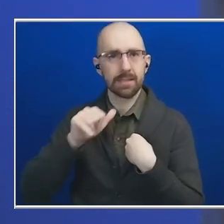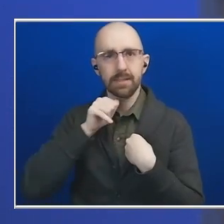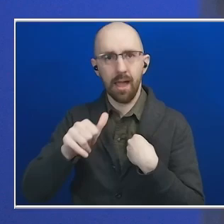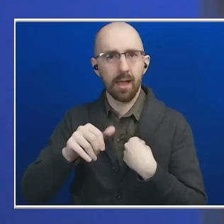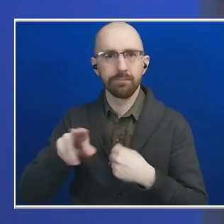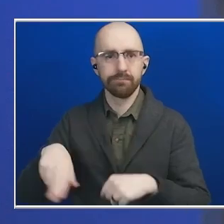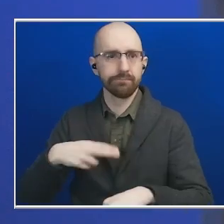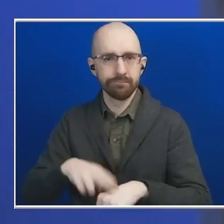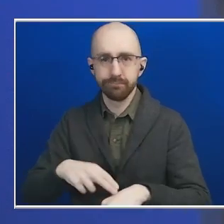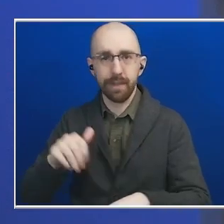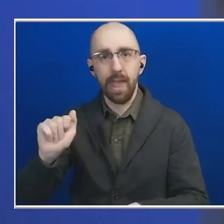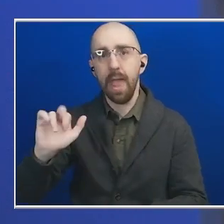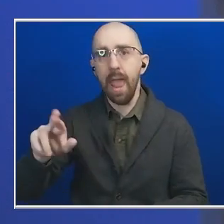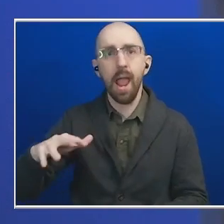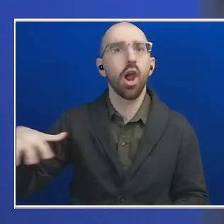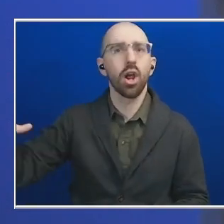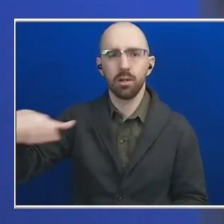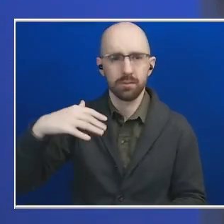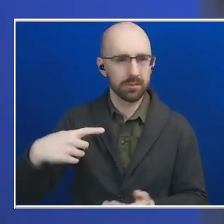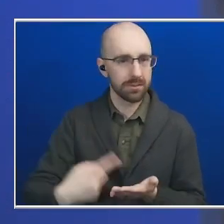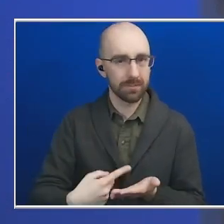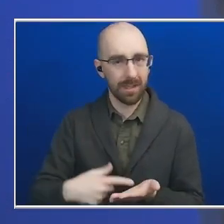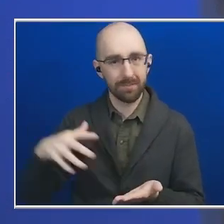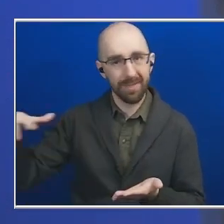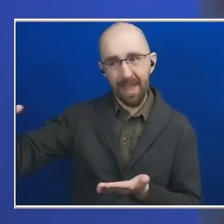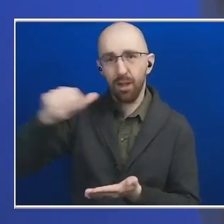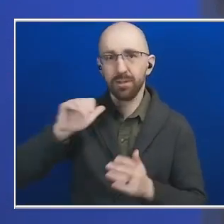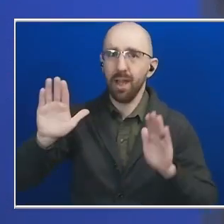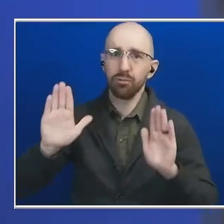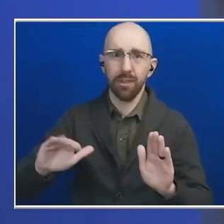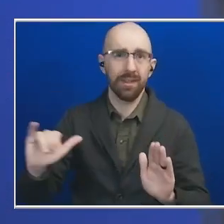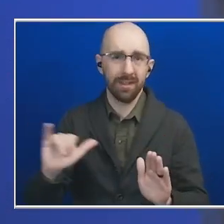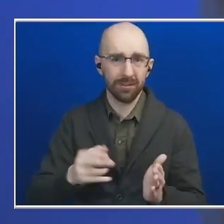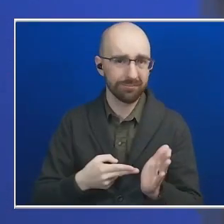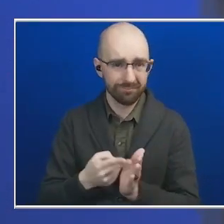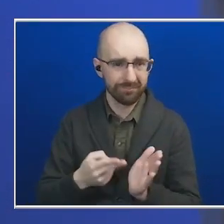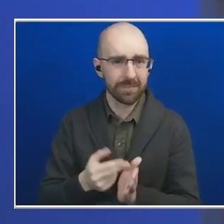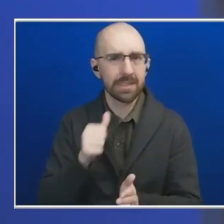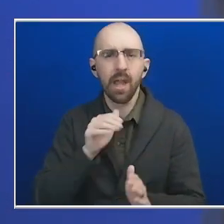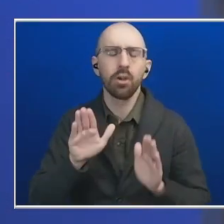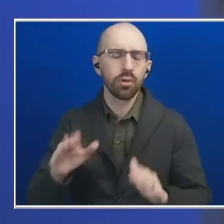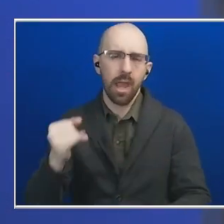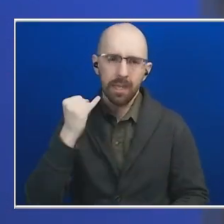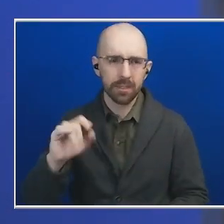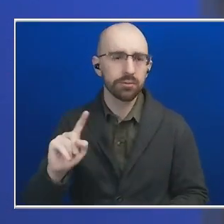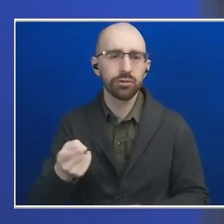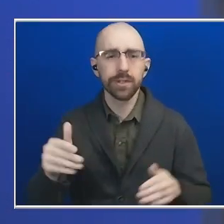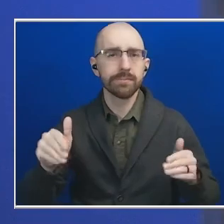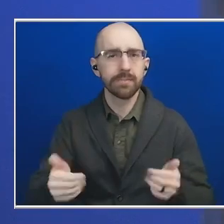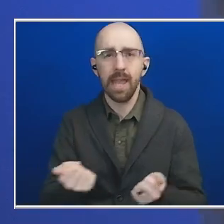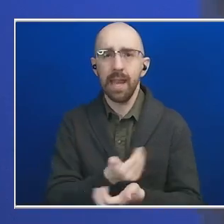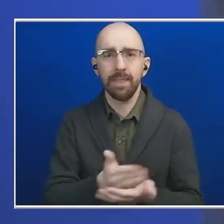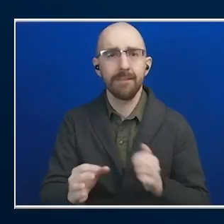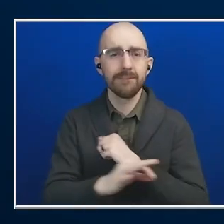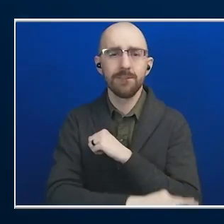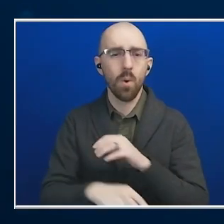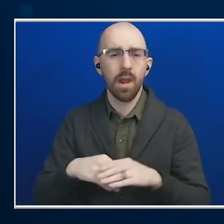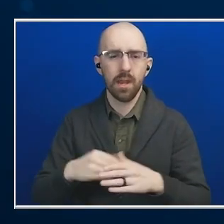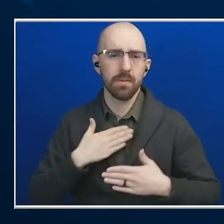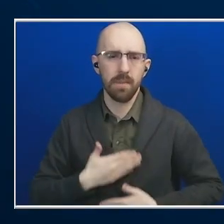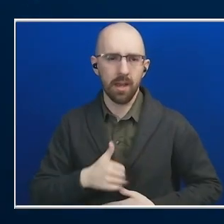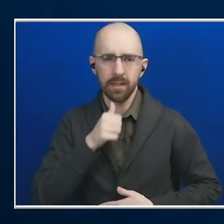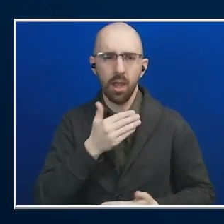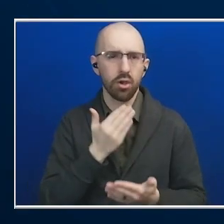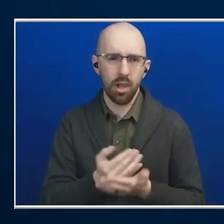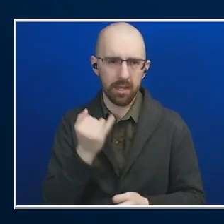that we breathe, which is sometimes not great either, is not a great idea. So just introducing anything foreign into your body is not a good idea. How about for breast